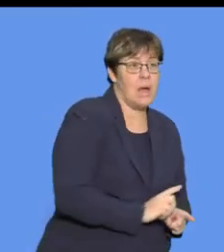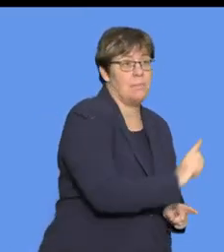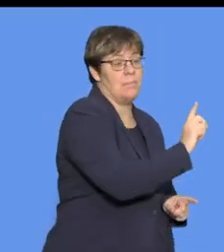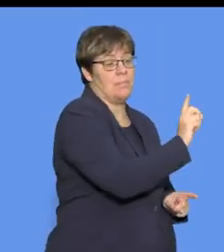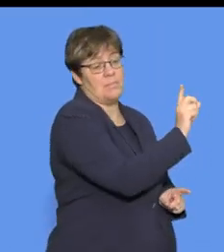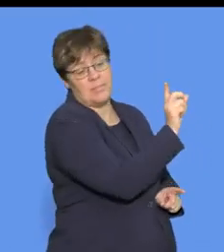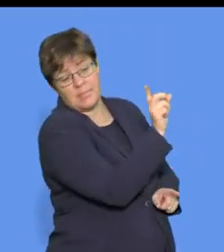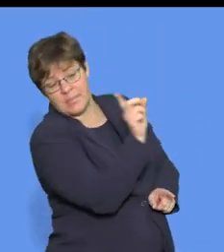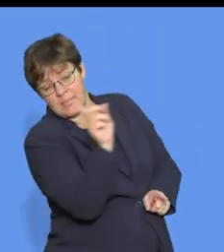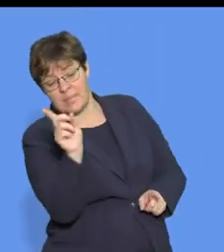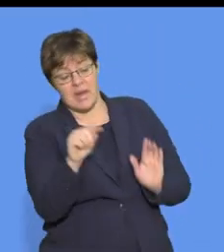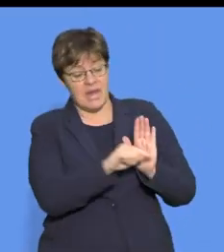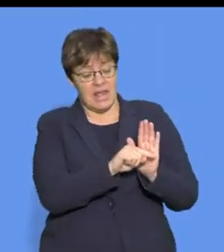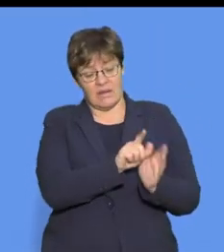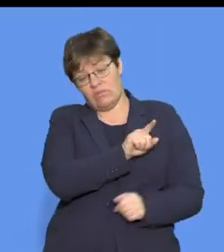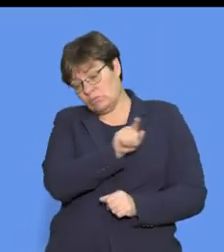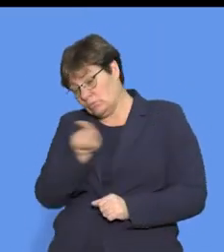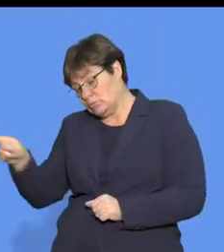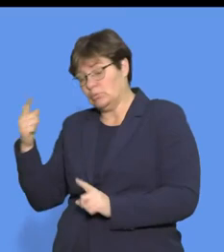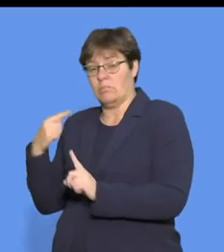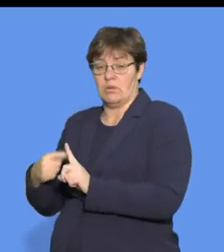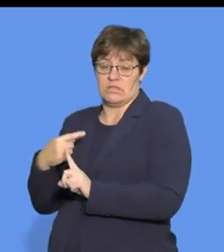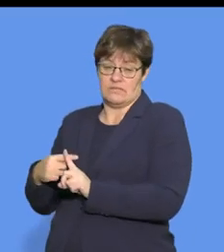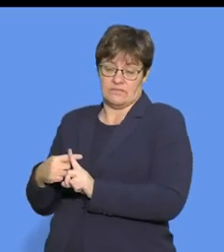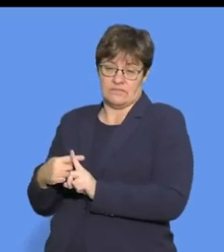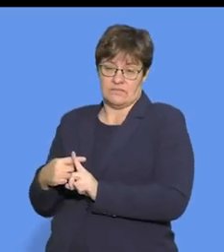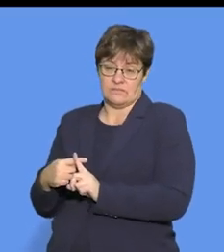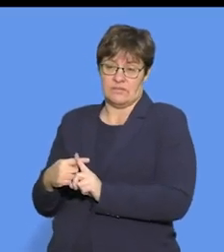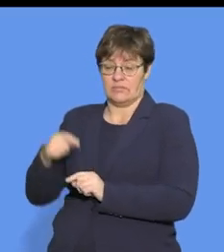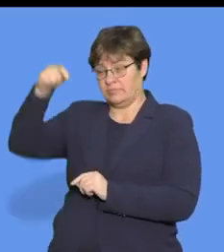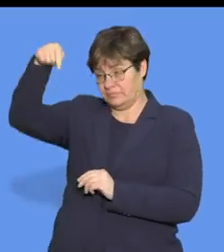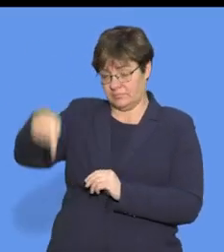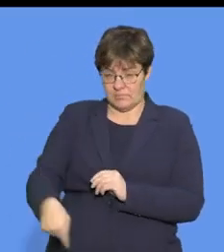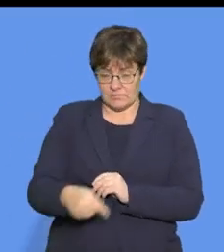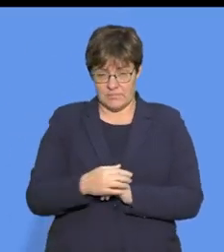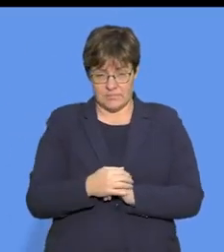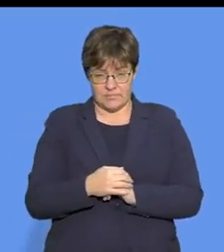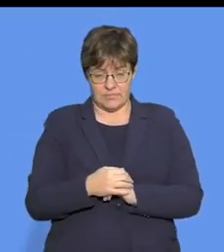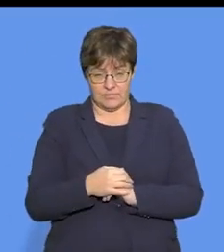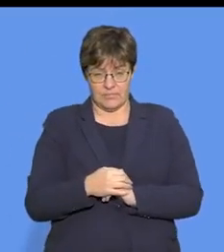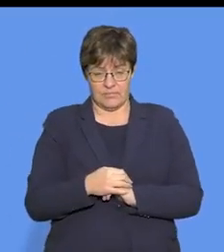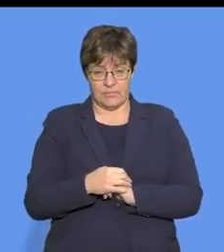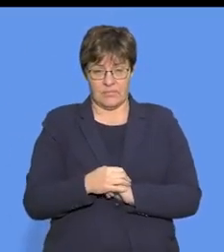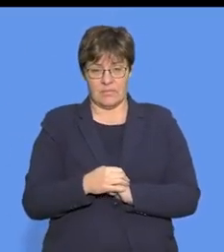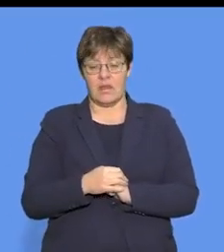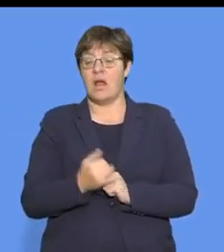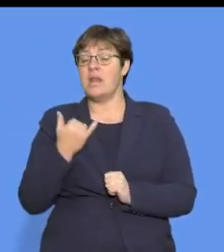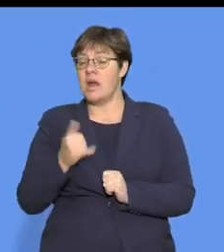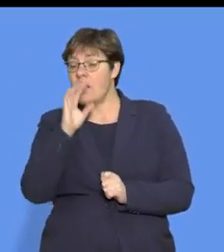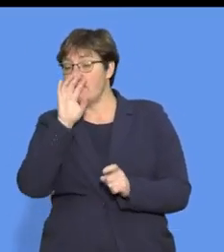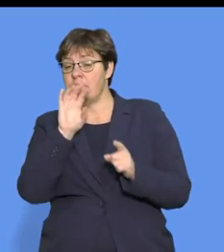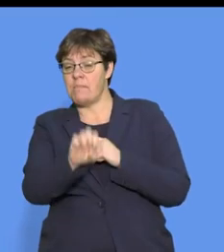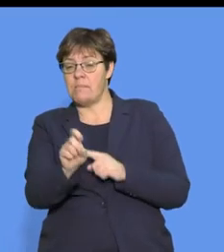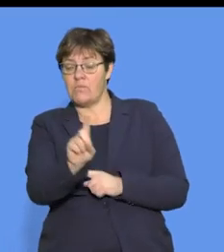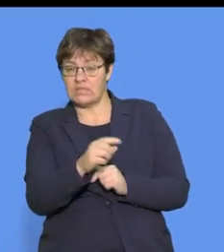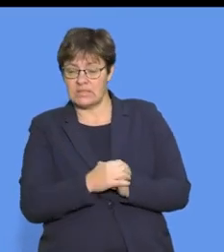external circuit from the negative towards the positive. This is the positive. And what we now